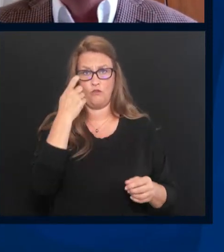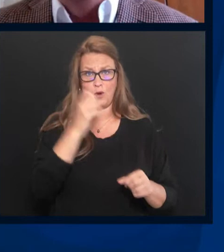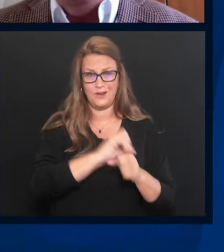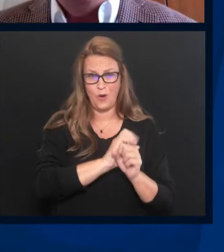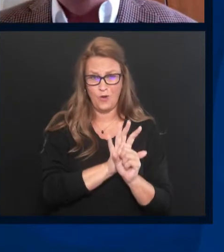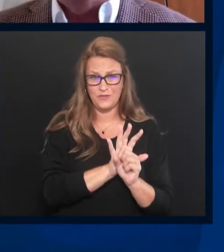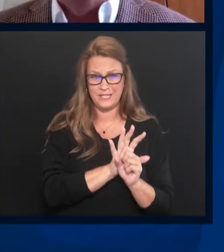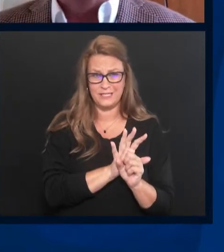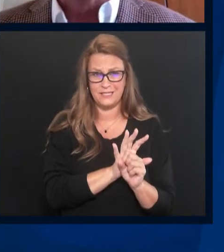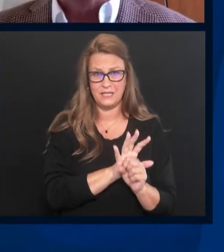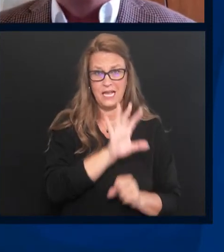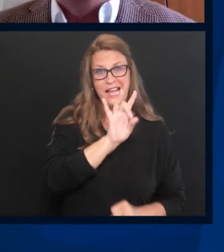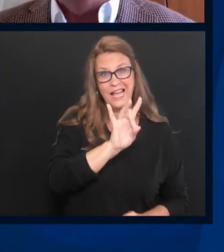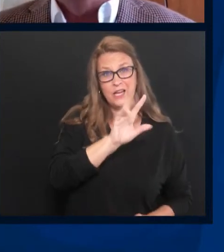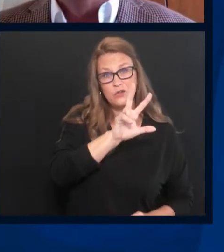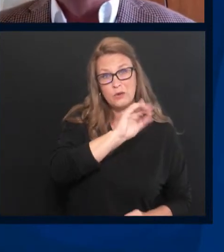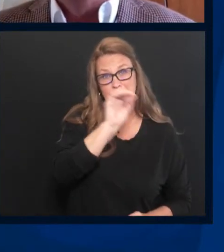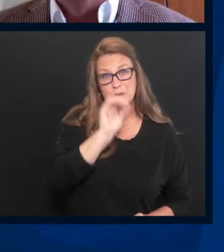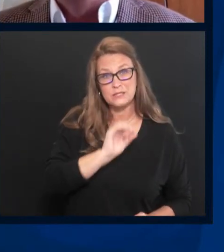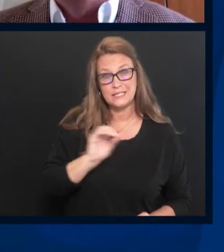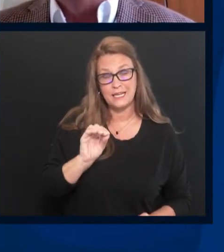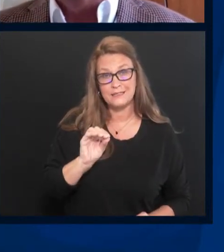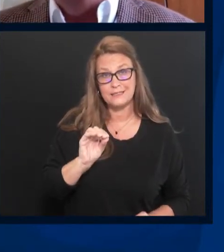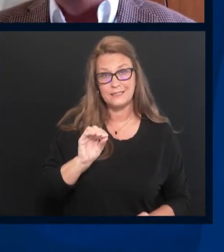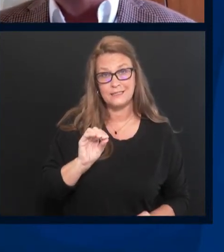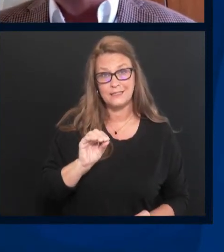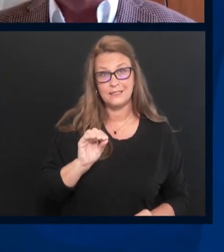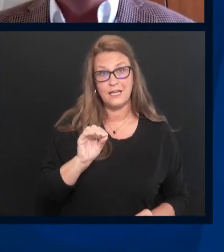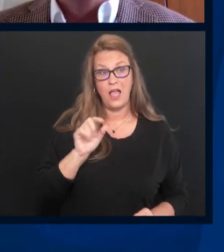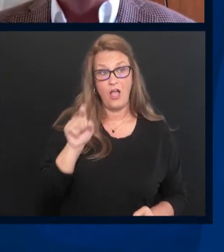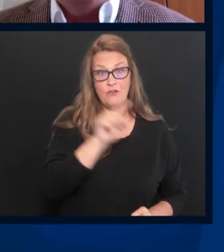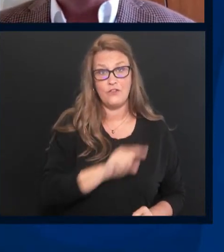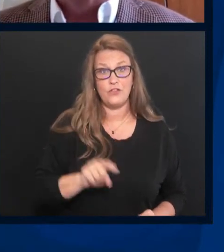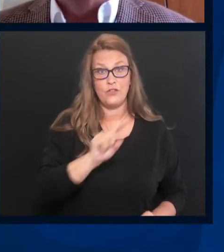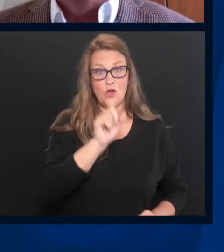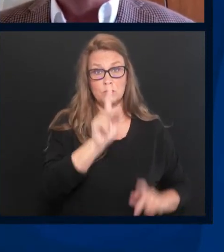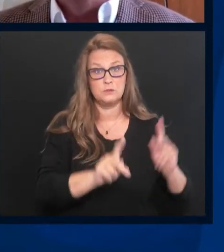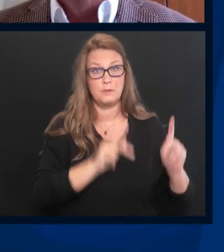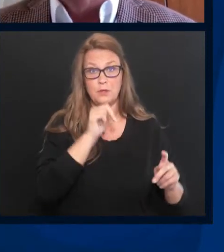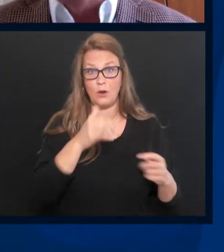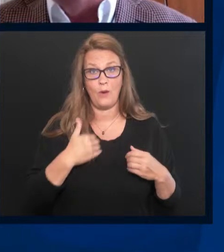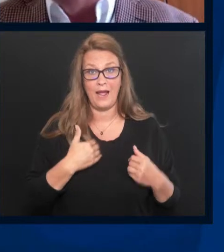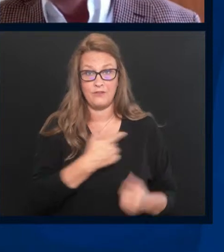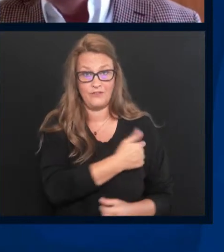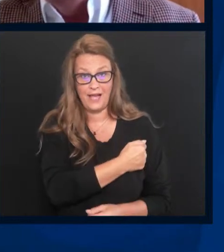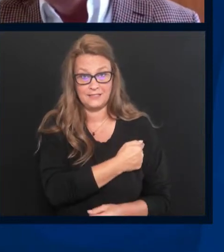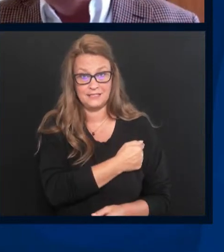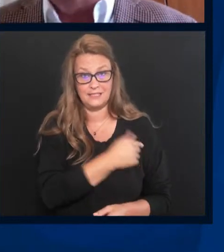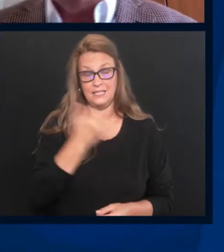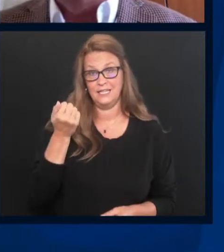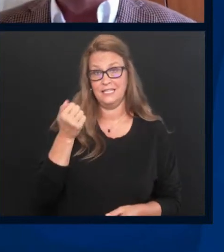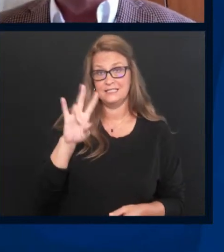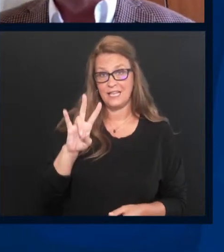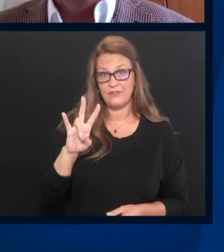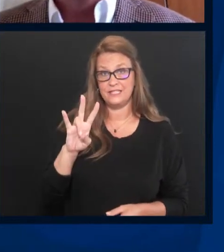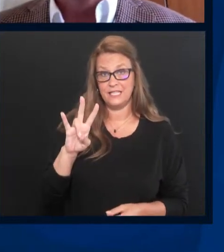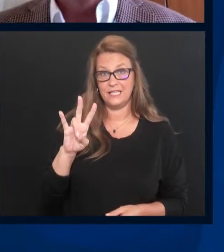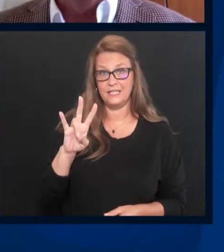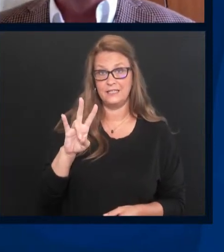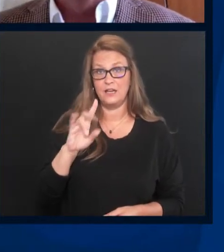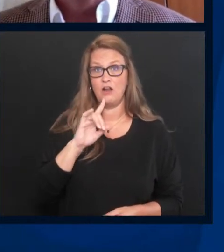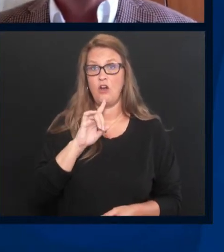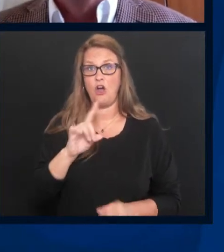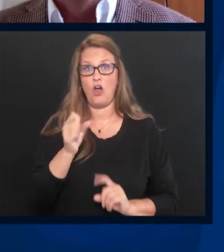hospitalizations, 83% of those people are unvaccinated. 17 are